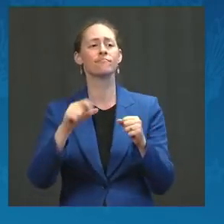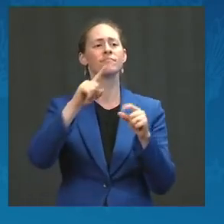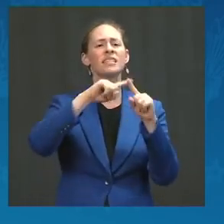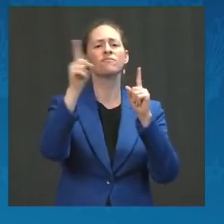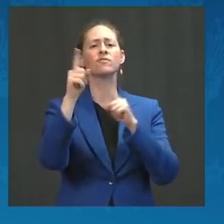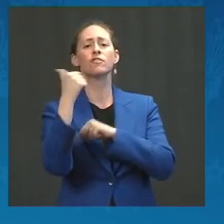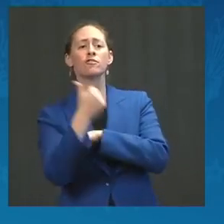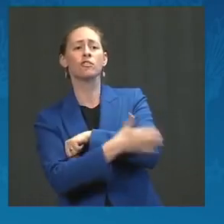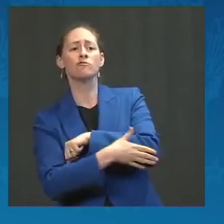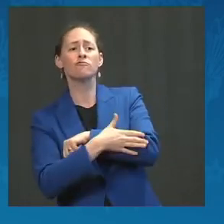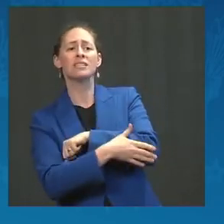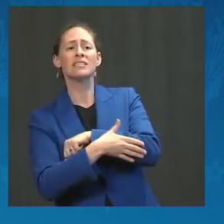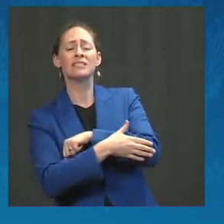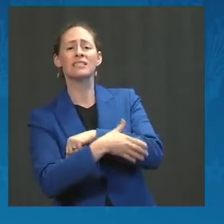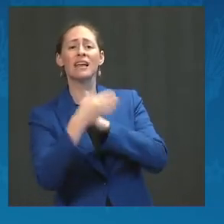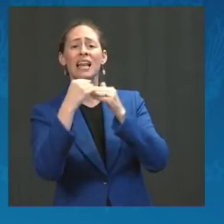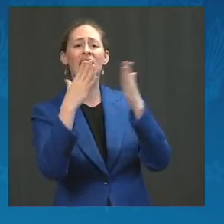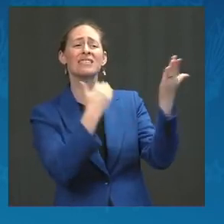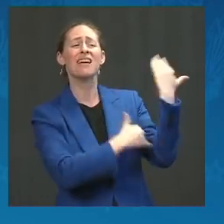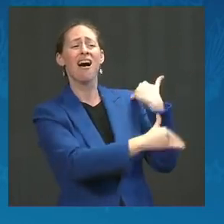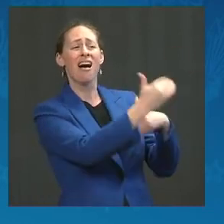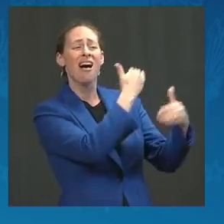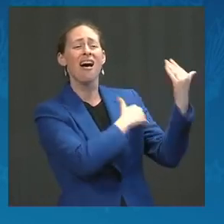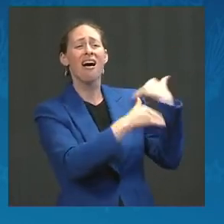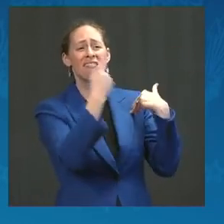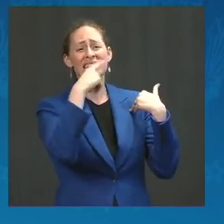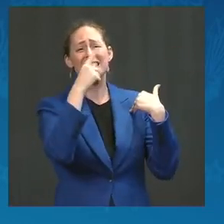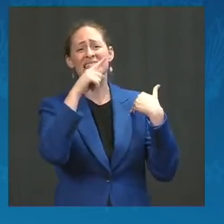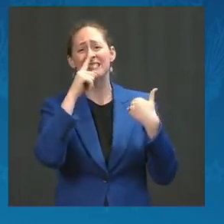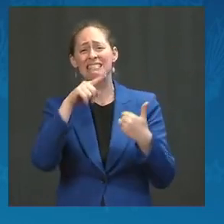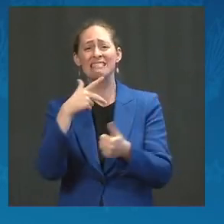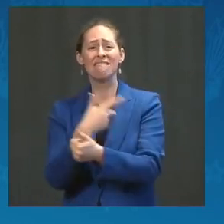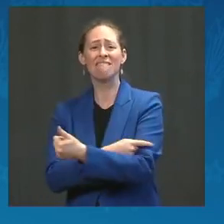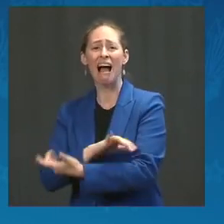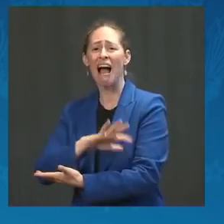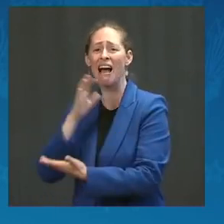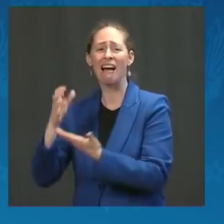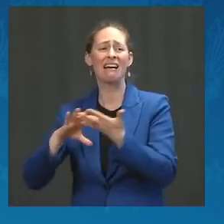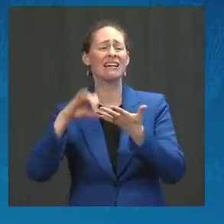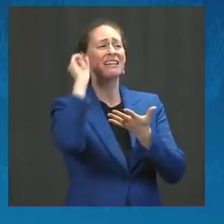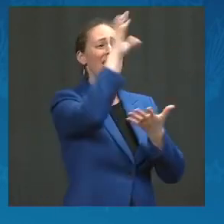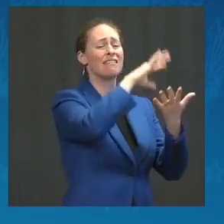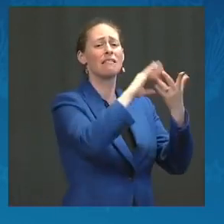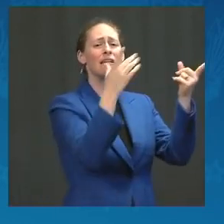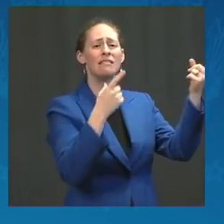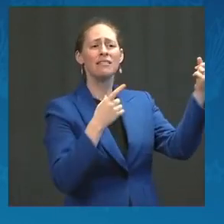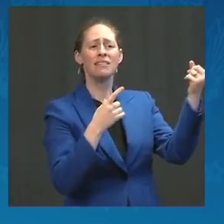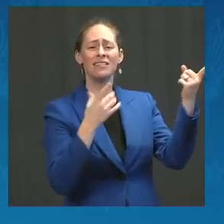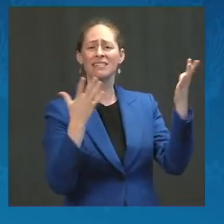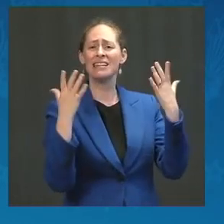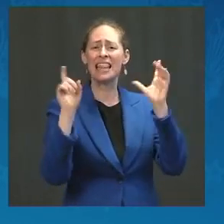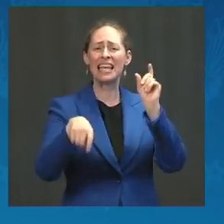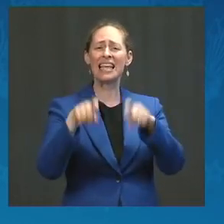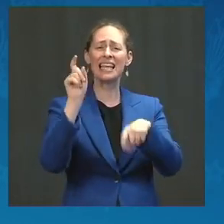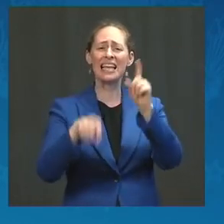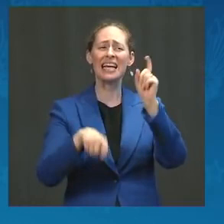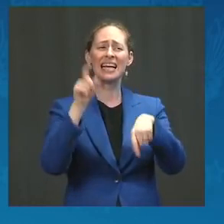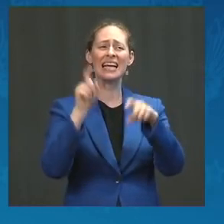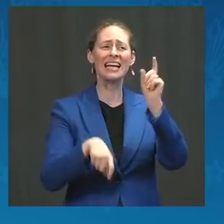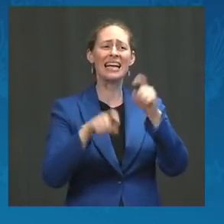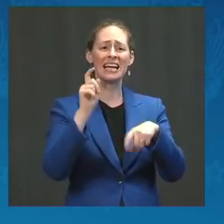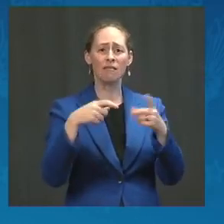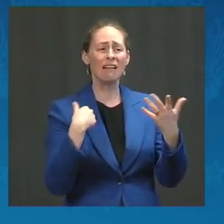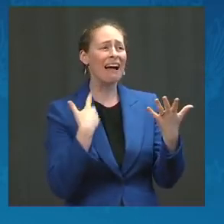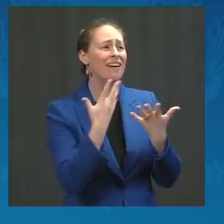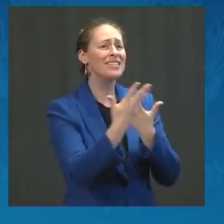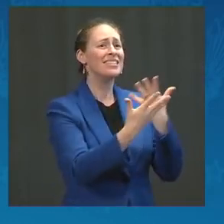more vaccines? Their people are desperate for vaccines. I'm doing everything to answer those calls. We're